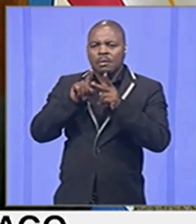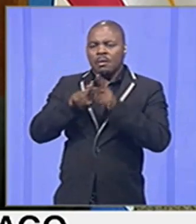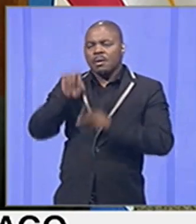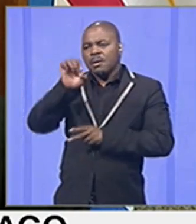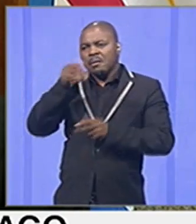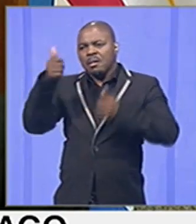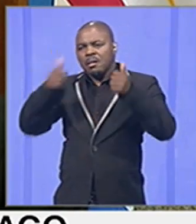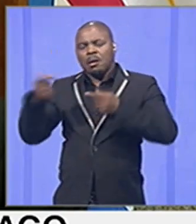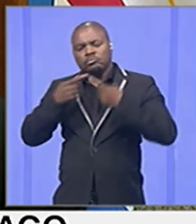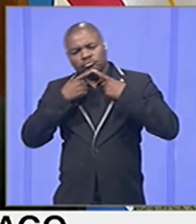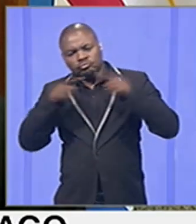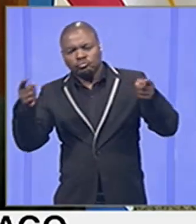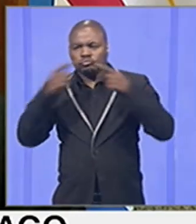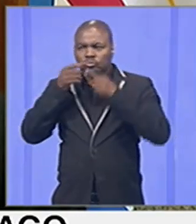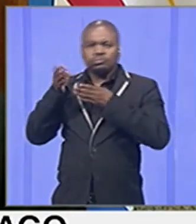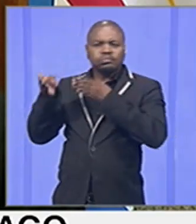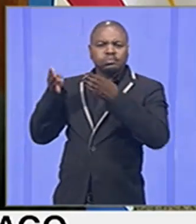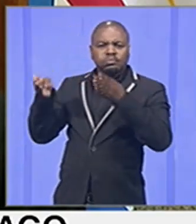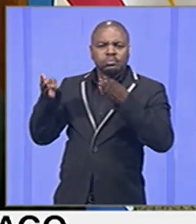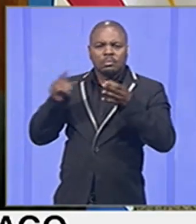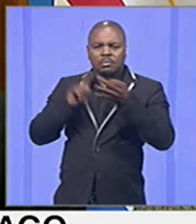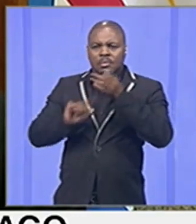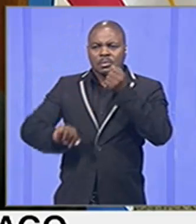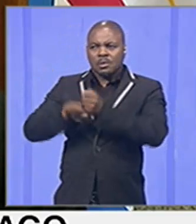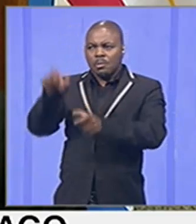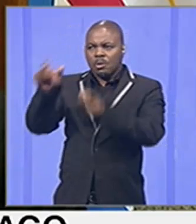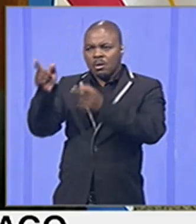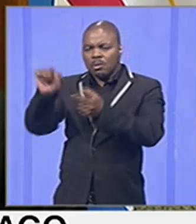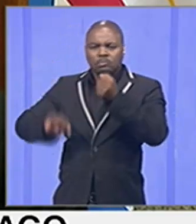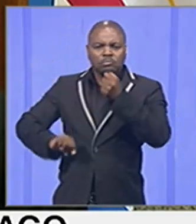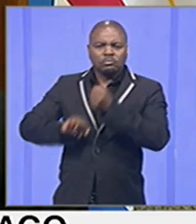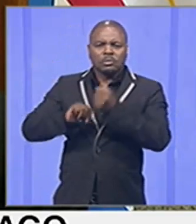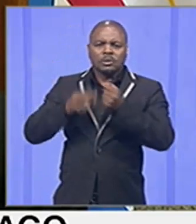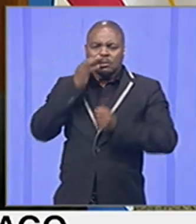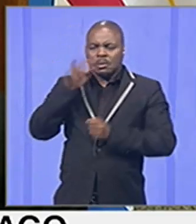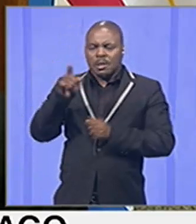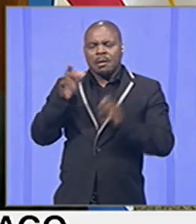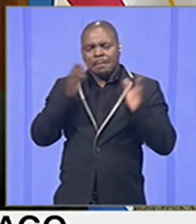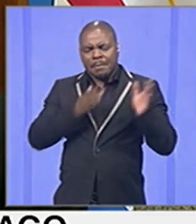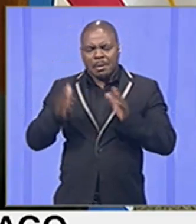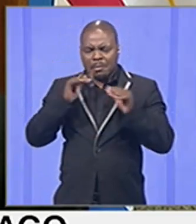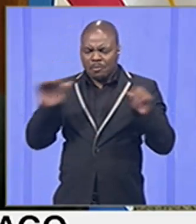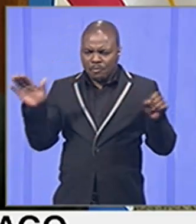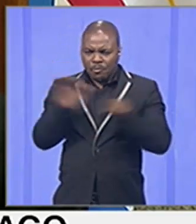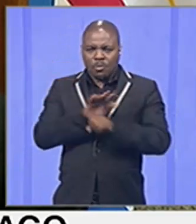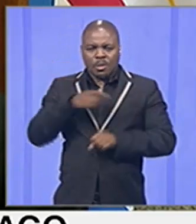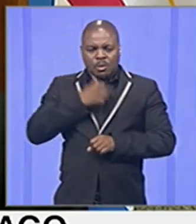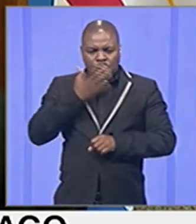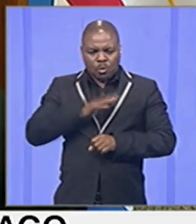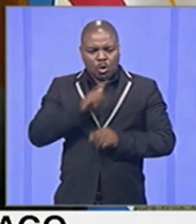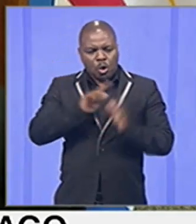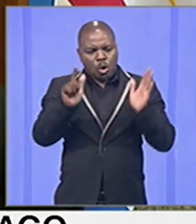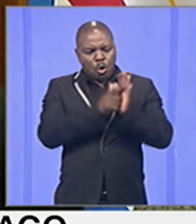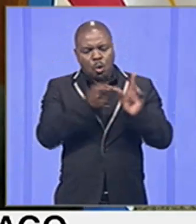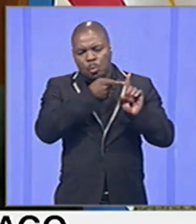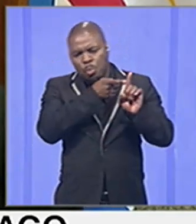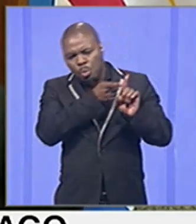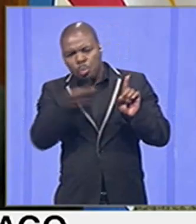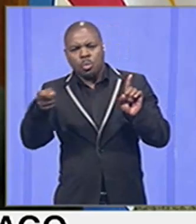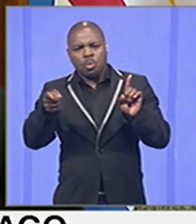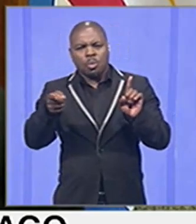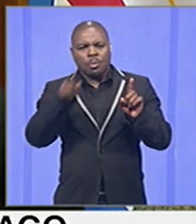EFF leaders themselves and their supporters that they are fully prepared to break the law in pursuit of